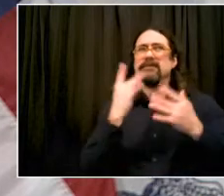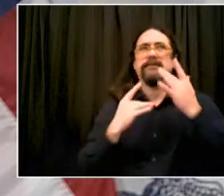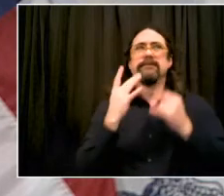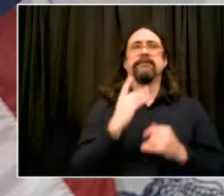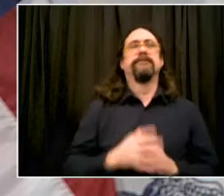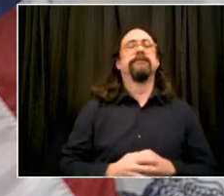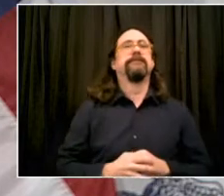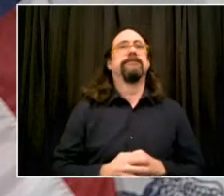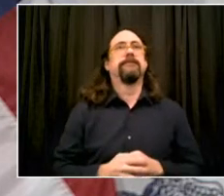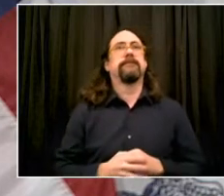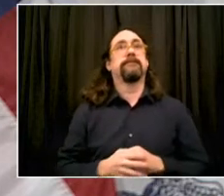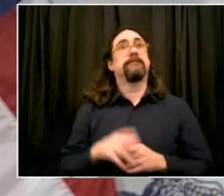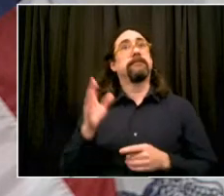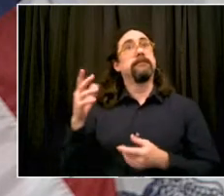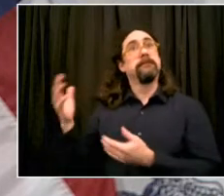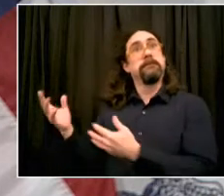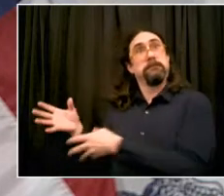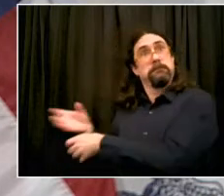per week right now.